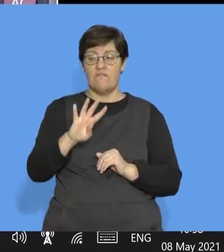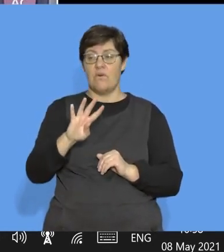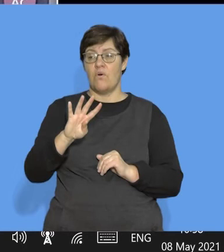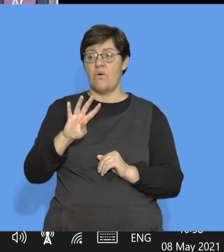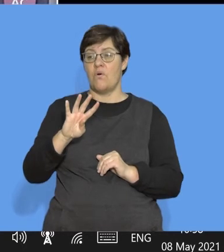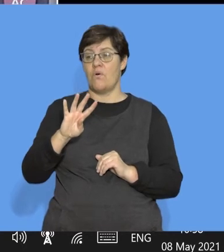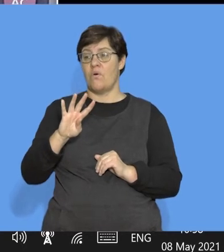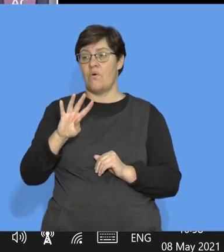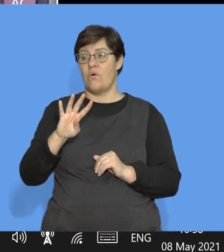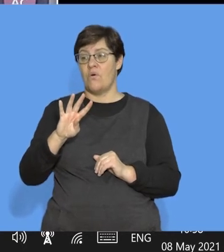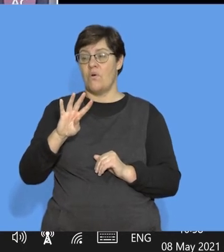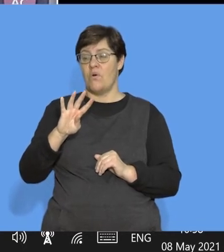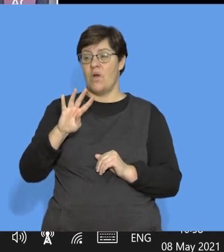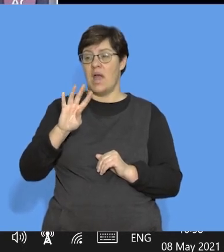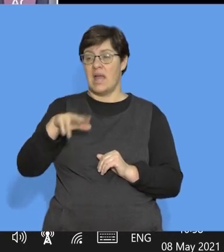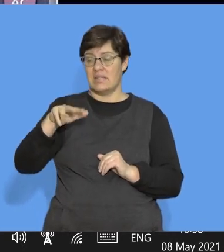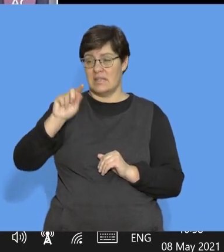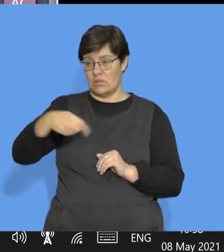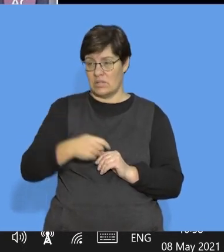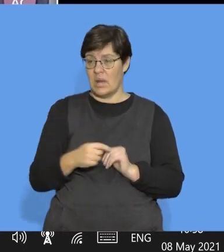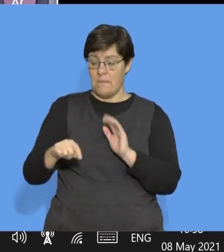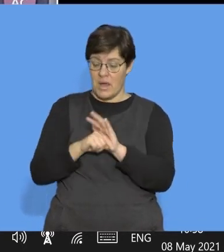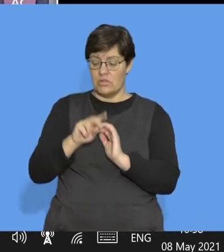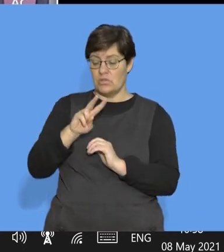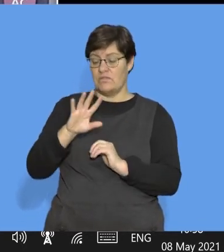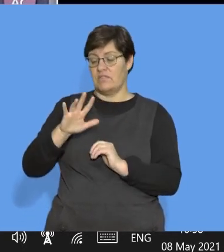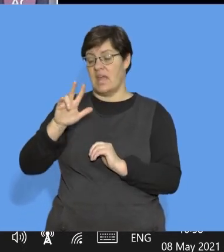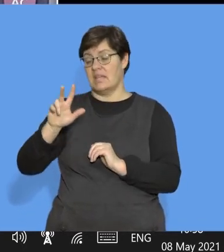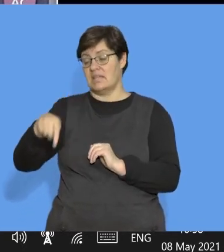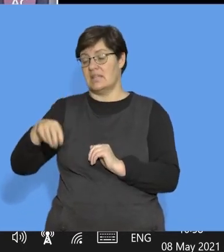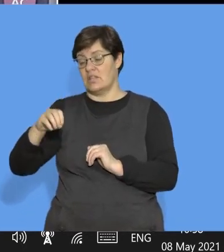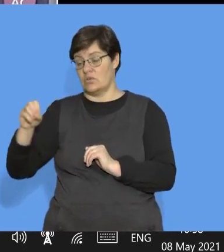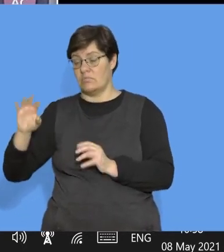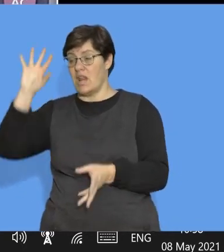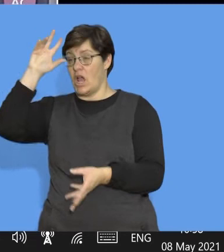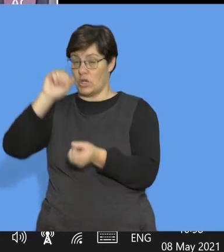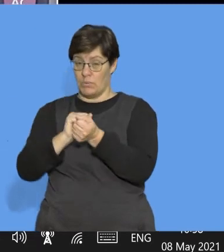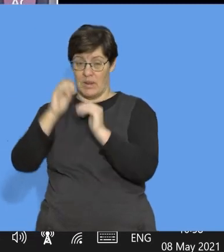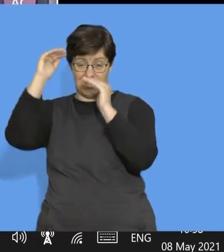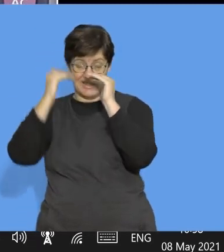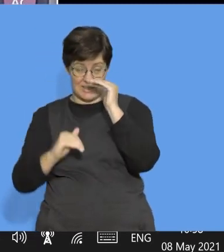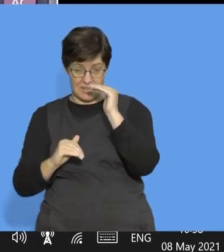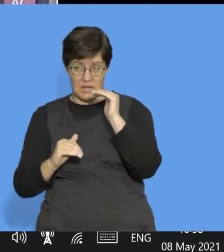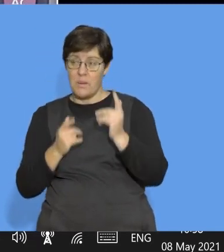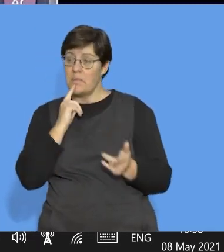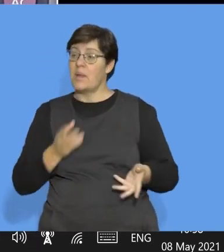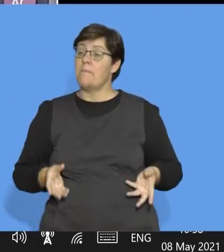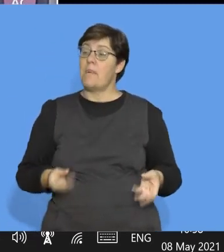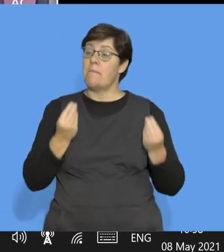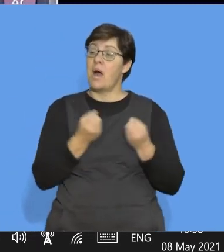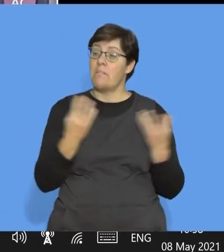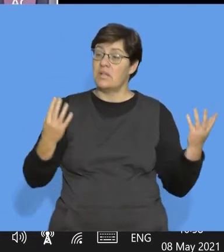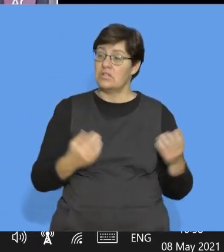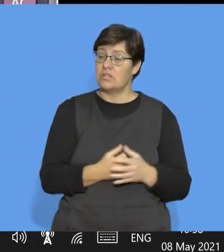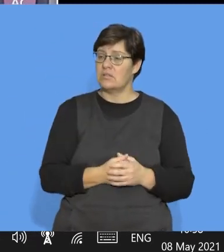which is 418,000 minus the 258,000, which is my accumulated depreciation, and it gives